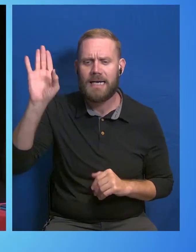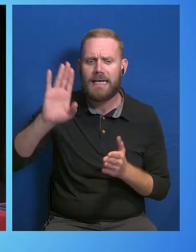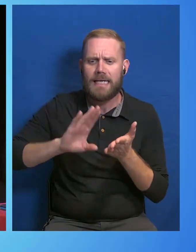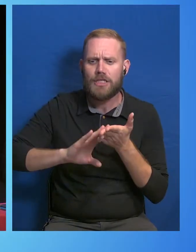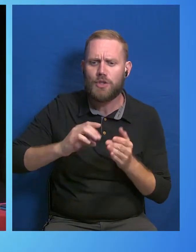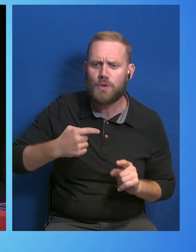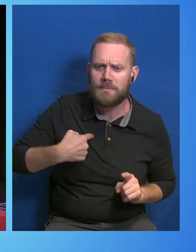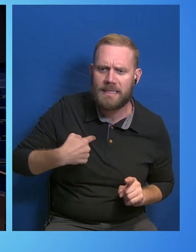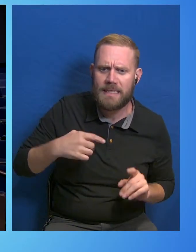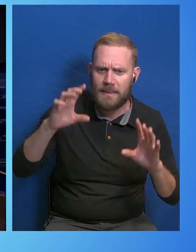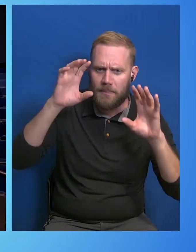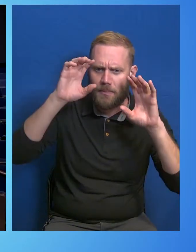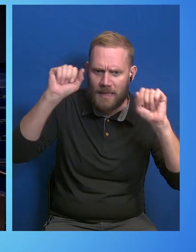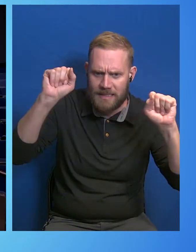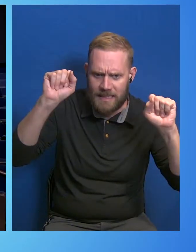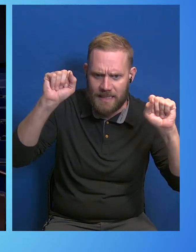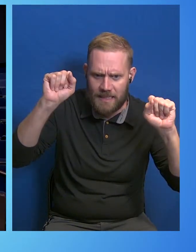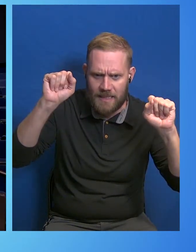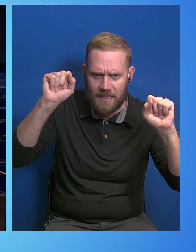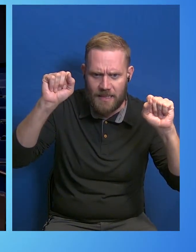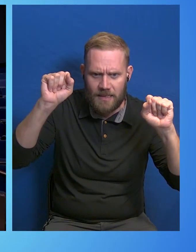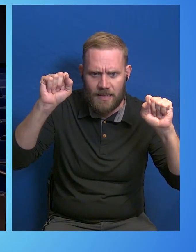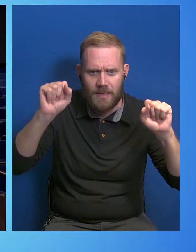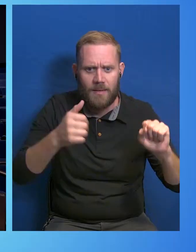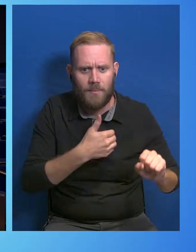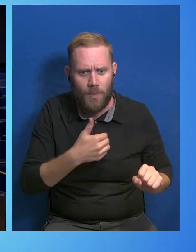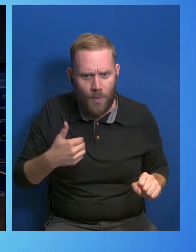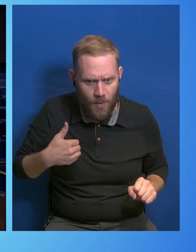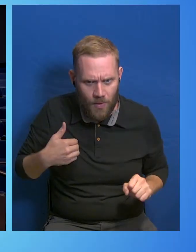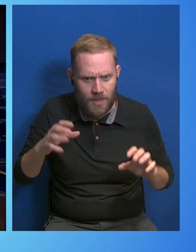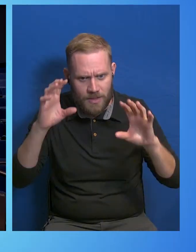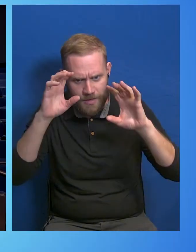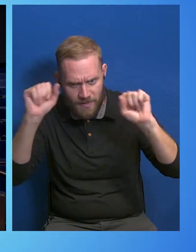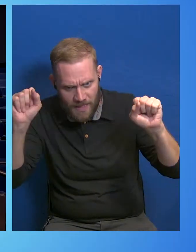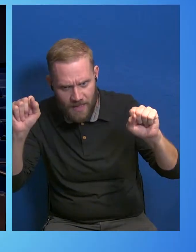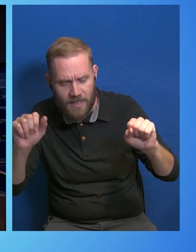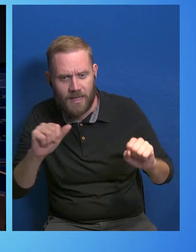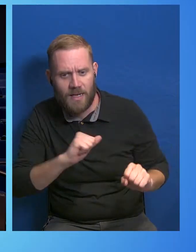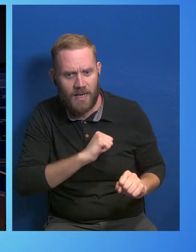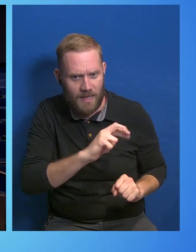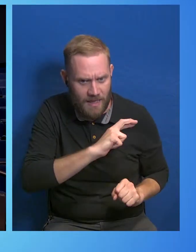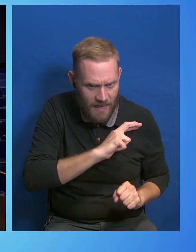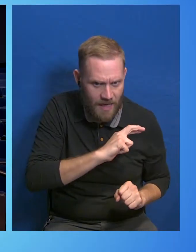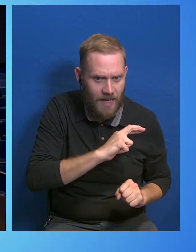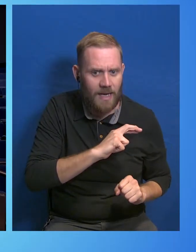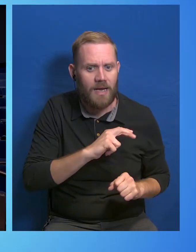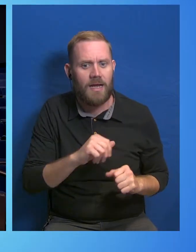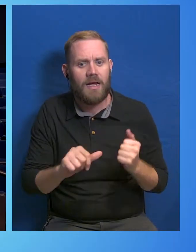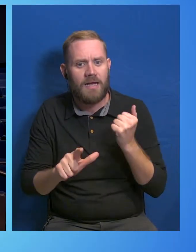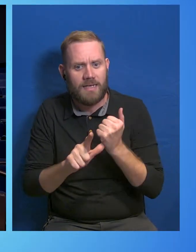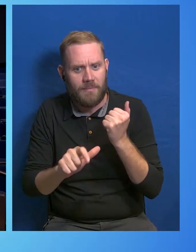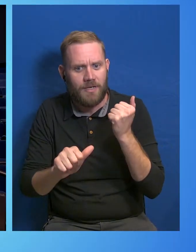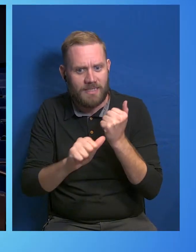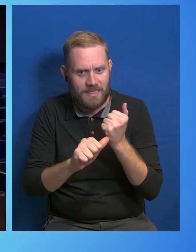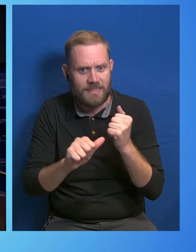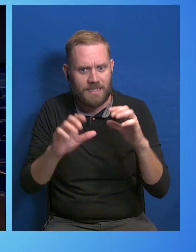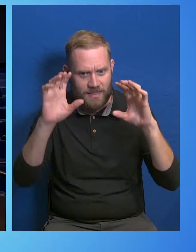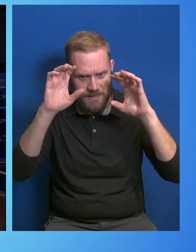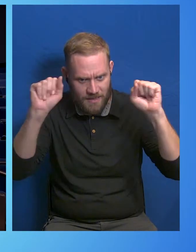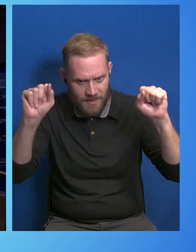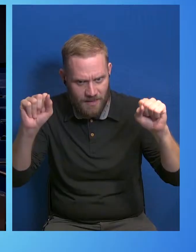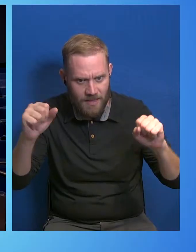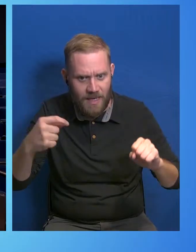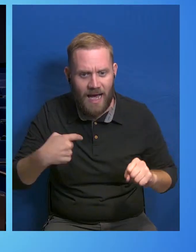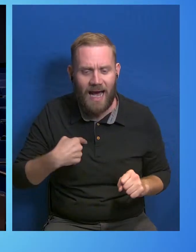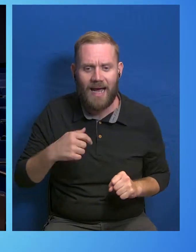President Buchanan, members of the board, Superintendent Reichman, Deputy Superintendents. I'm Assistant